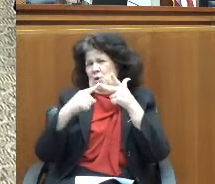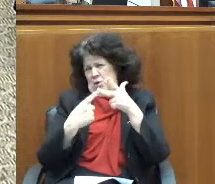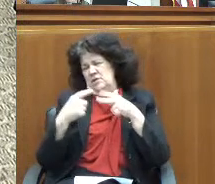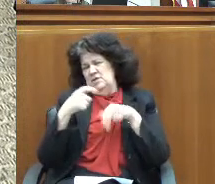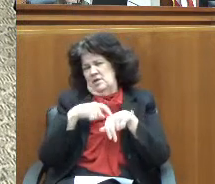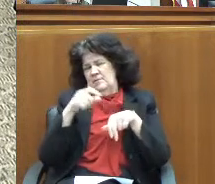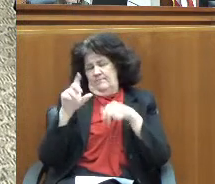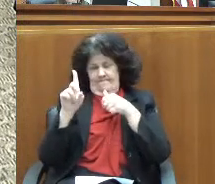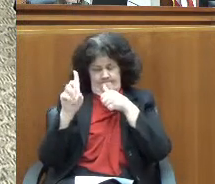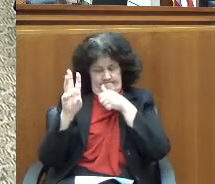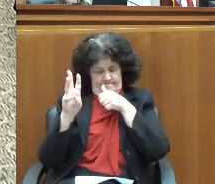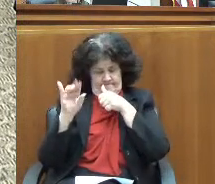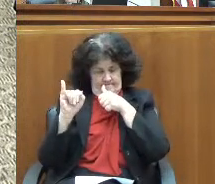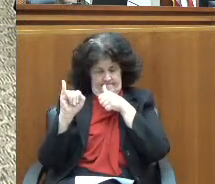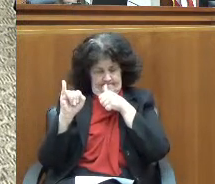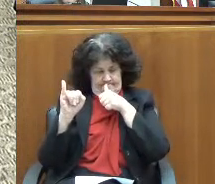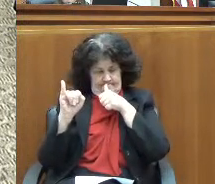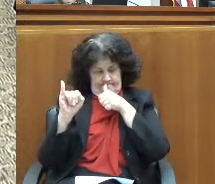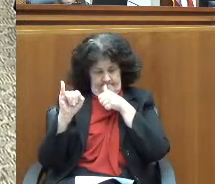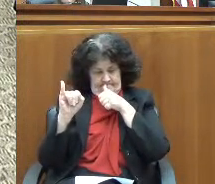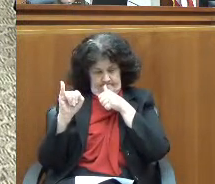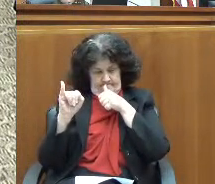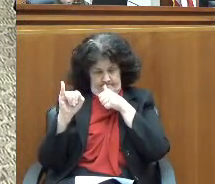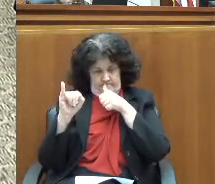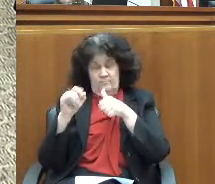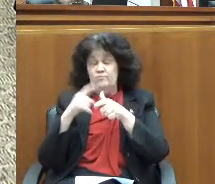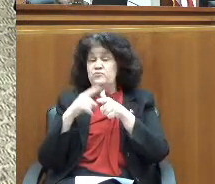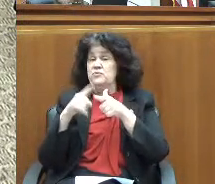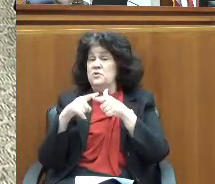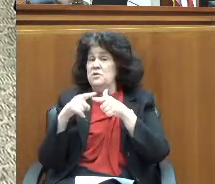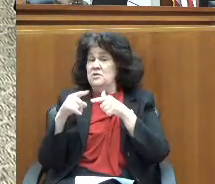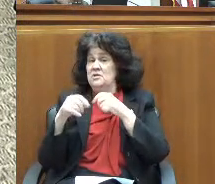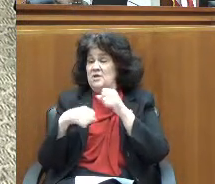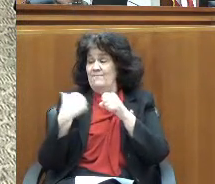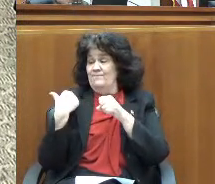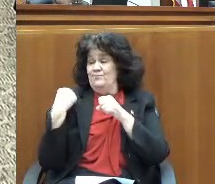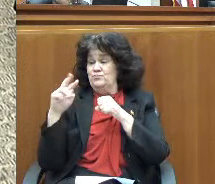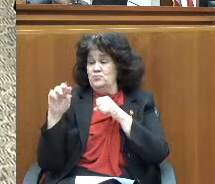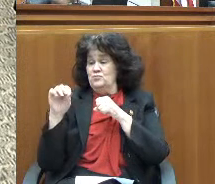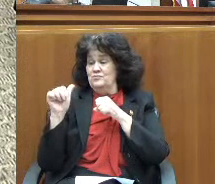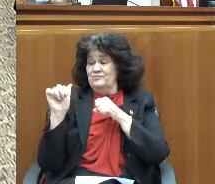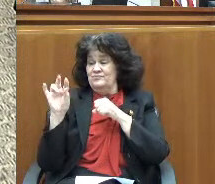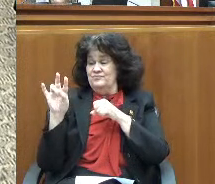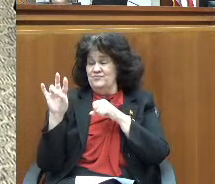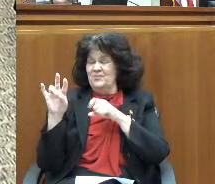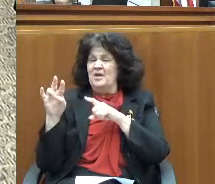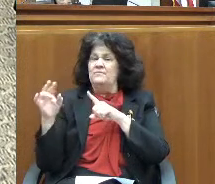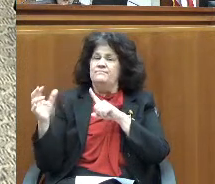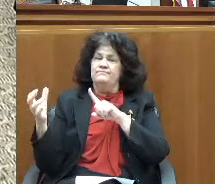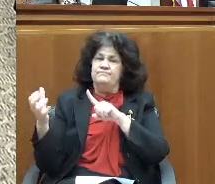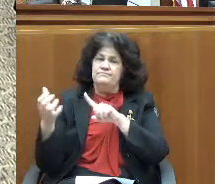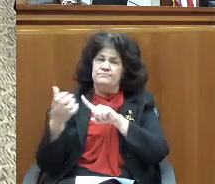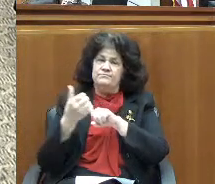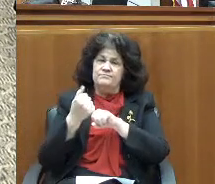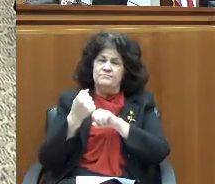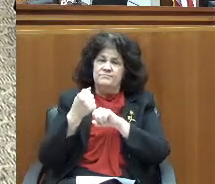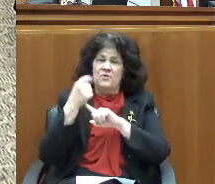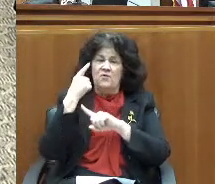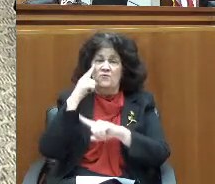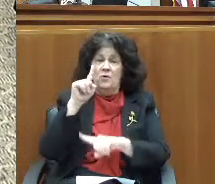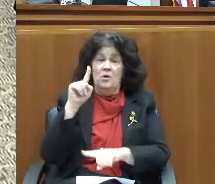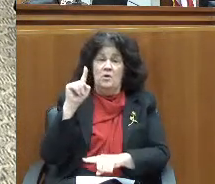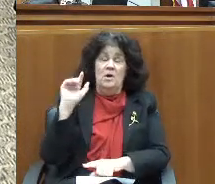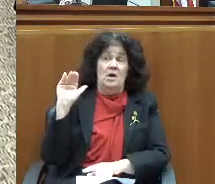convicted. And then in 17, he was arrested for appearing